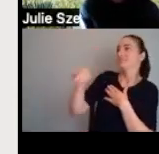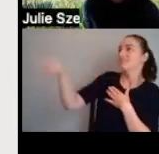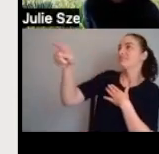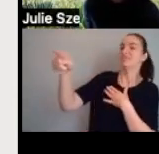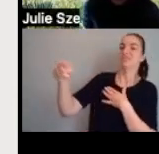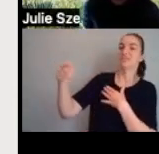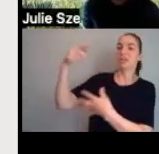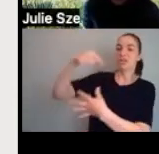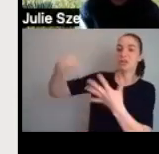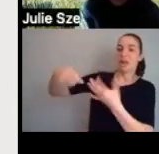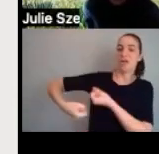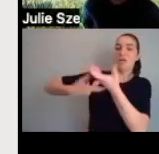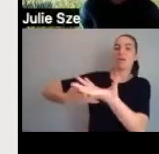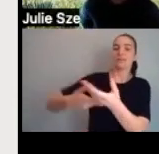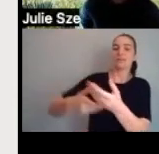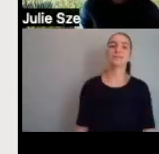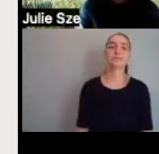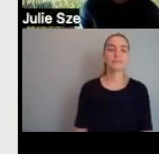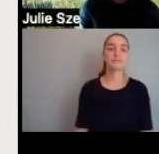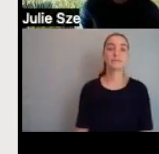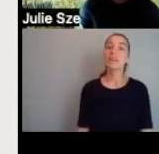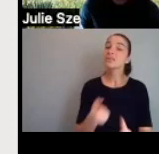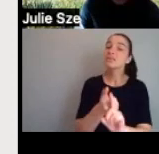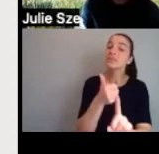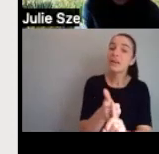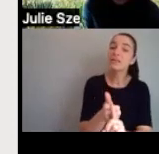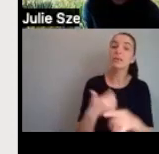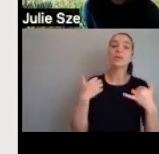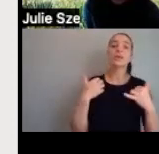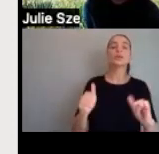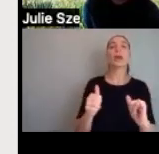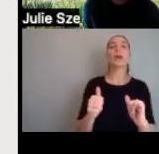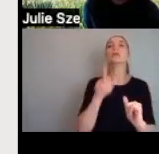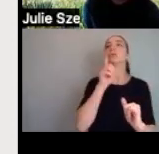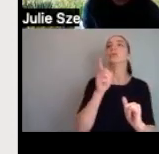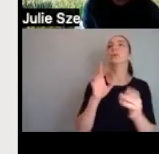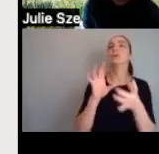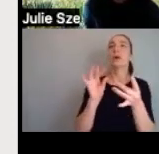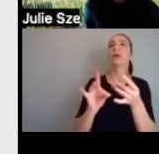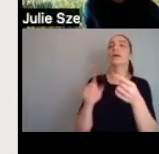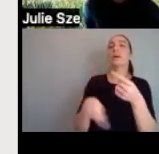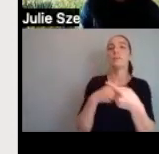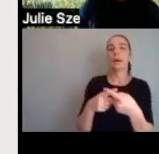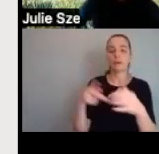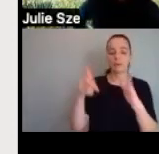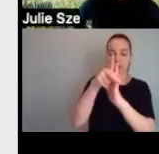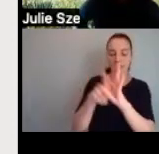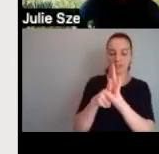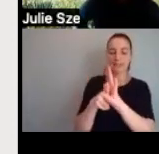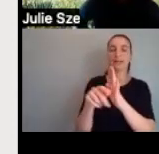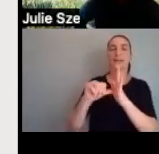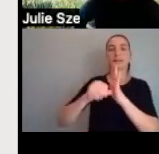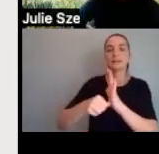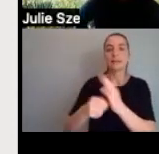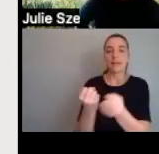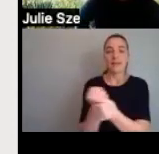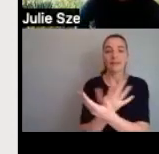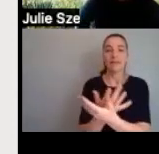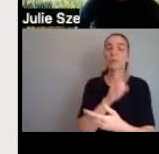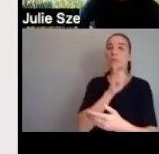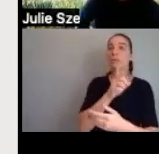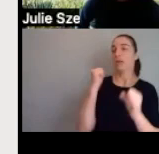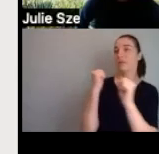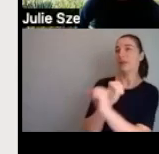distinguish their position against mainstream technologically driven conversations around climate policy. So it's not just, you know, looking at